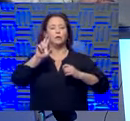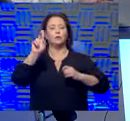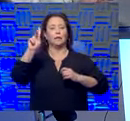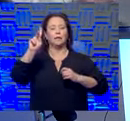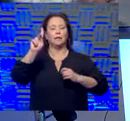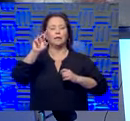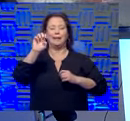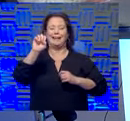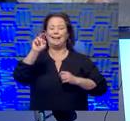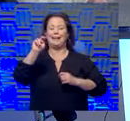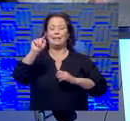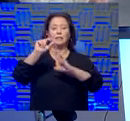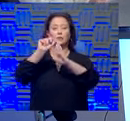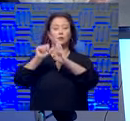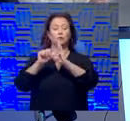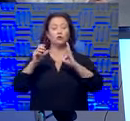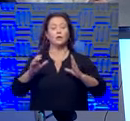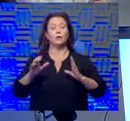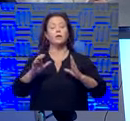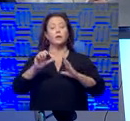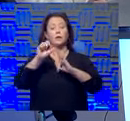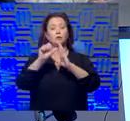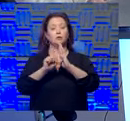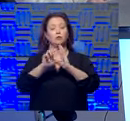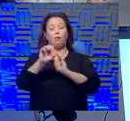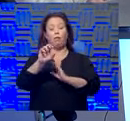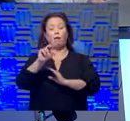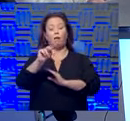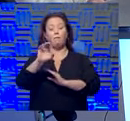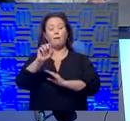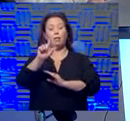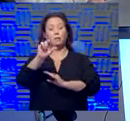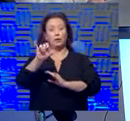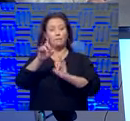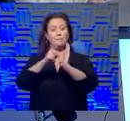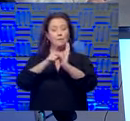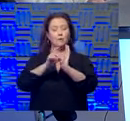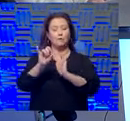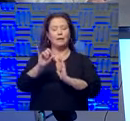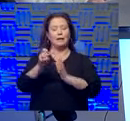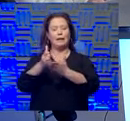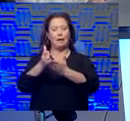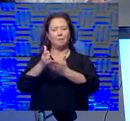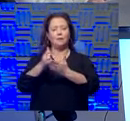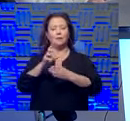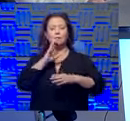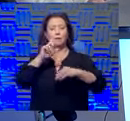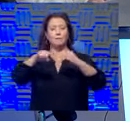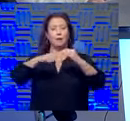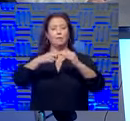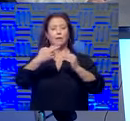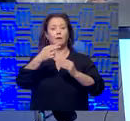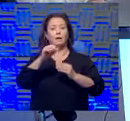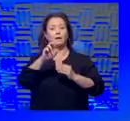outstanding ENT surgeon and an ENT surgical oncologist, really helped us address the Hashimoto's 2 days ago. You know, I